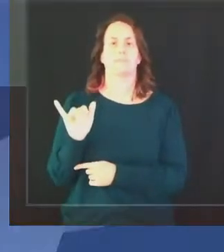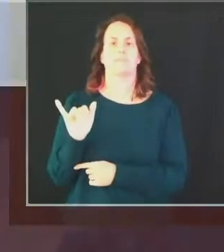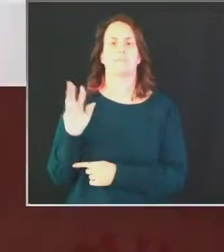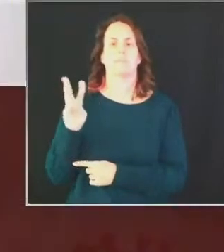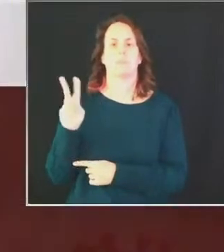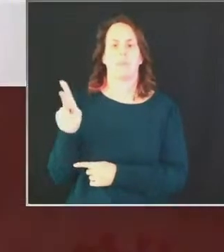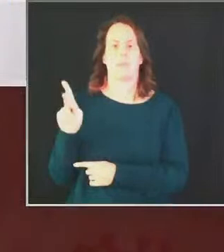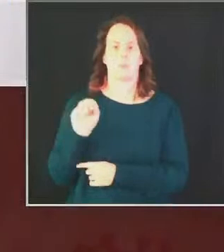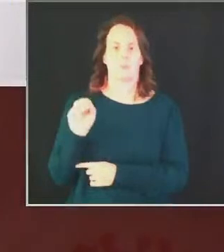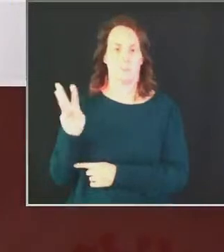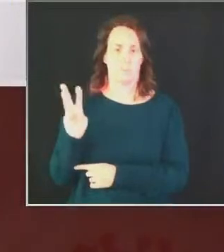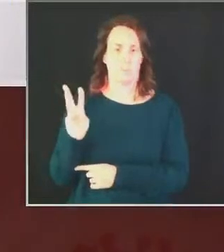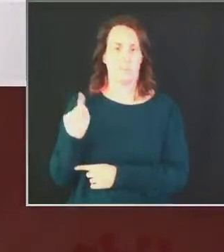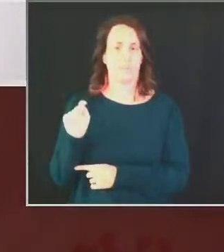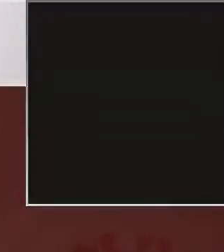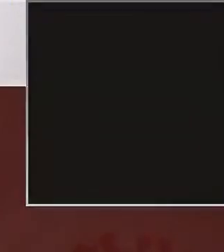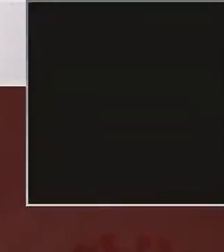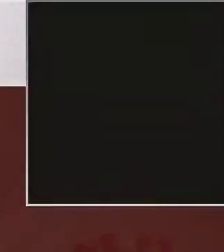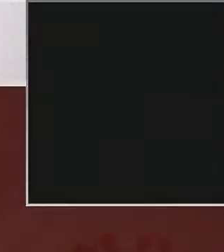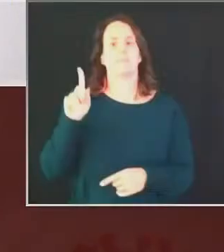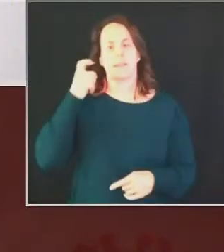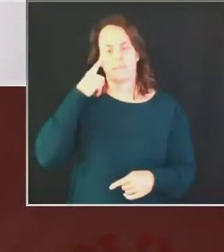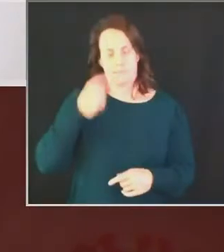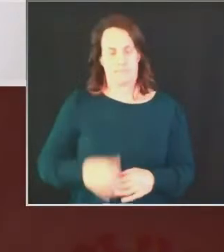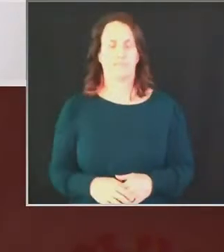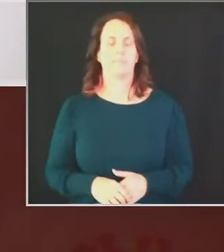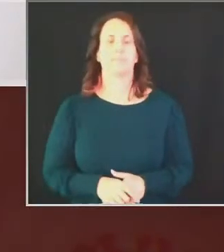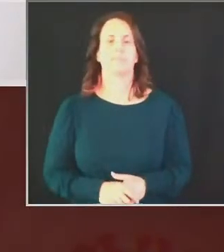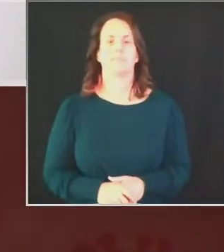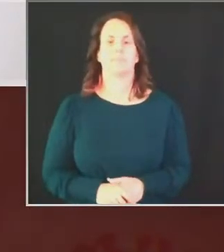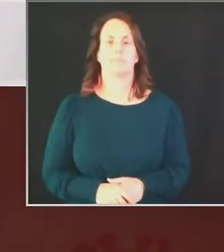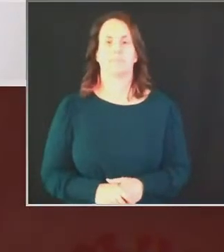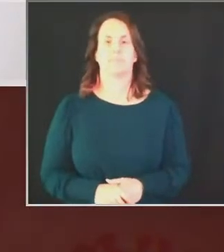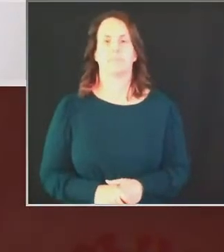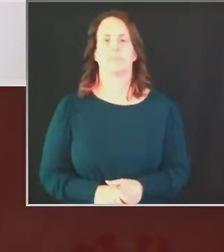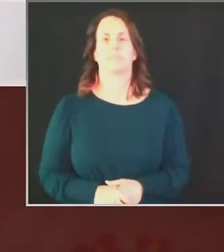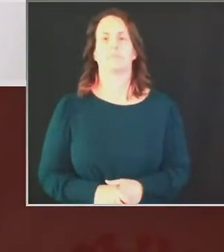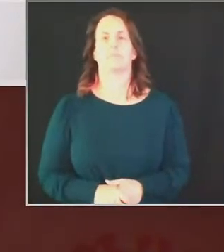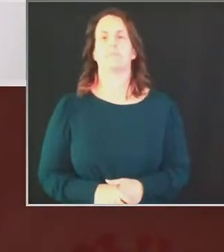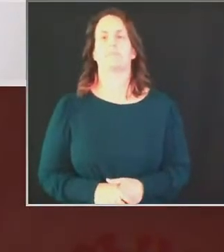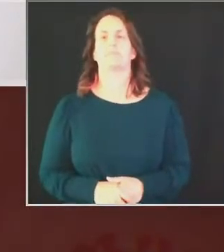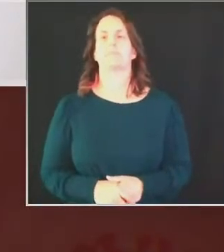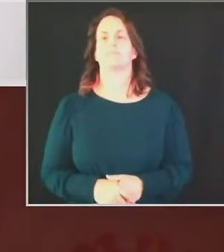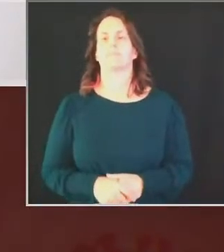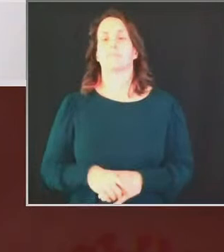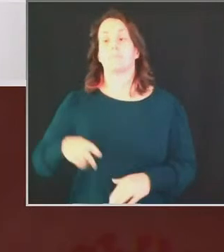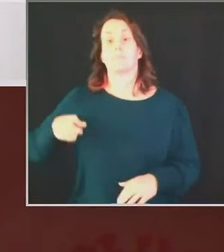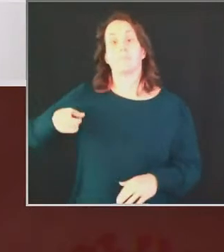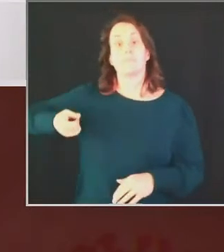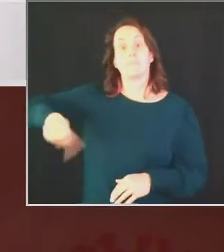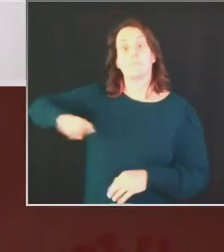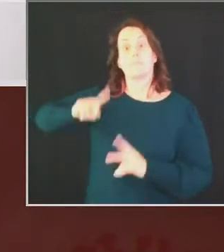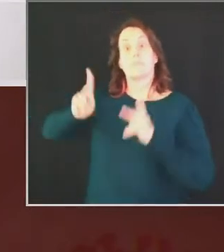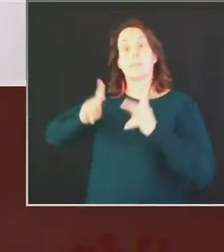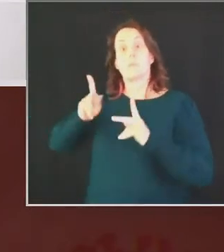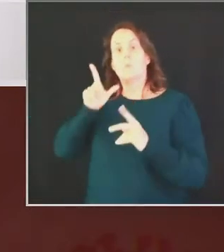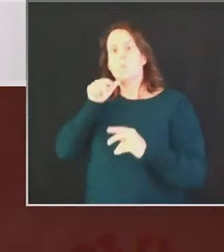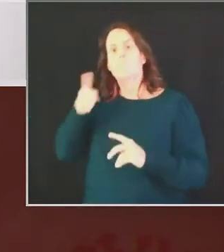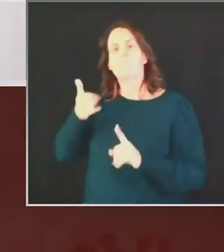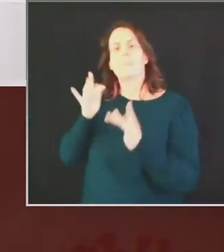Hi, thanks for taking this call. I want to talk about contact tracers. I know the DHS secretary just said they're sending out